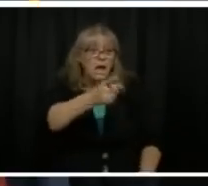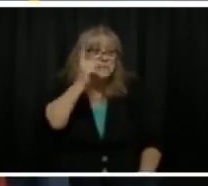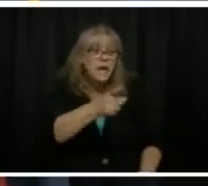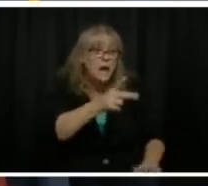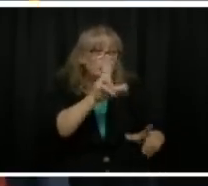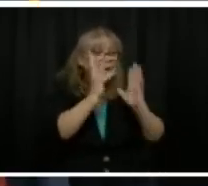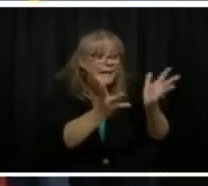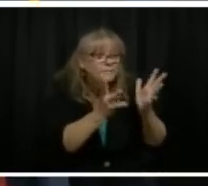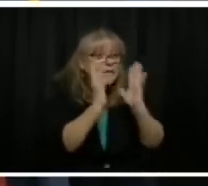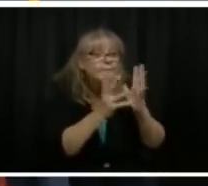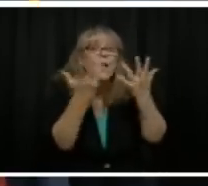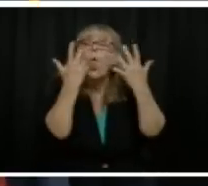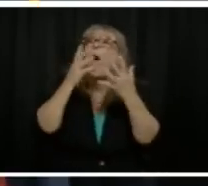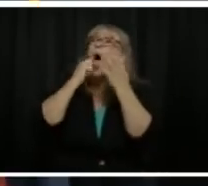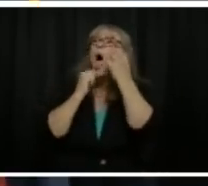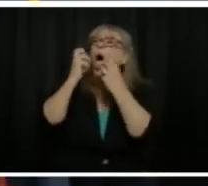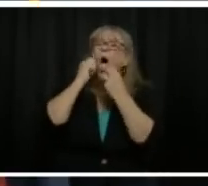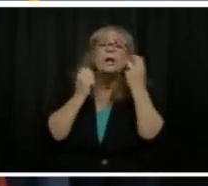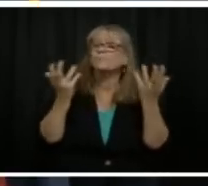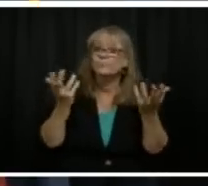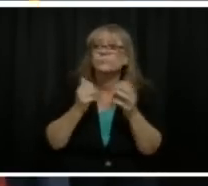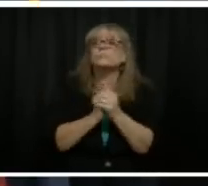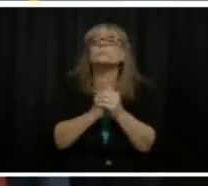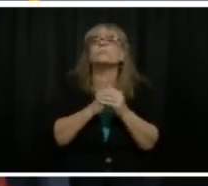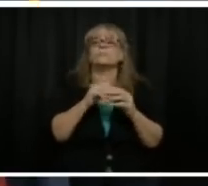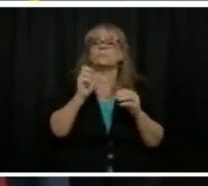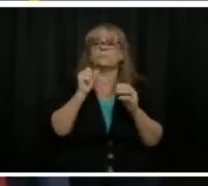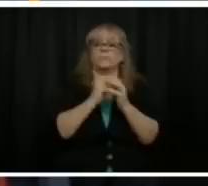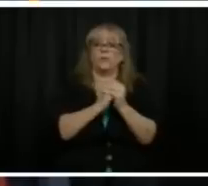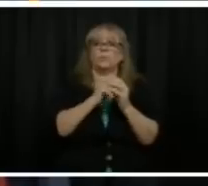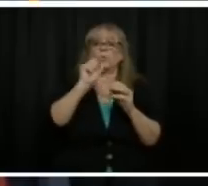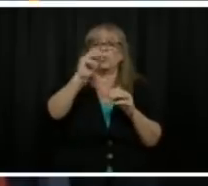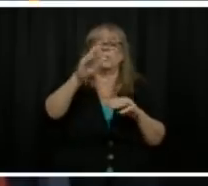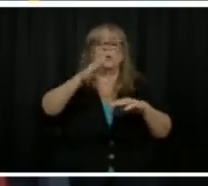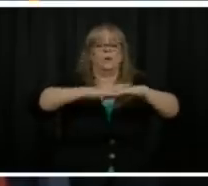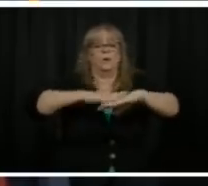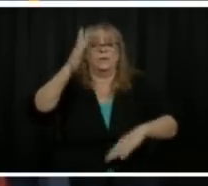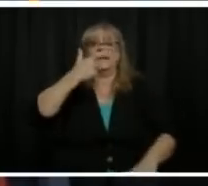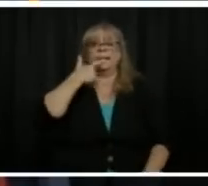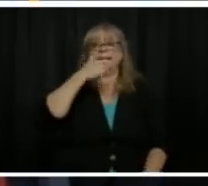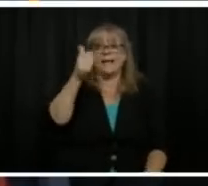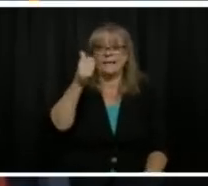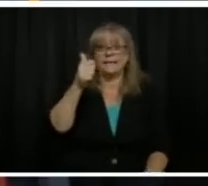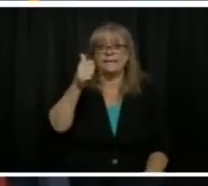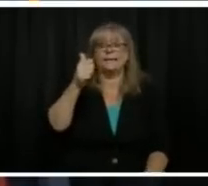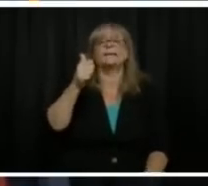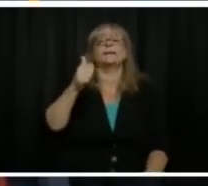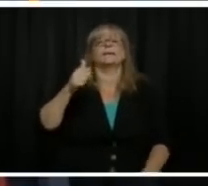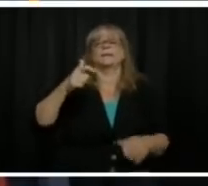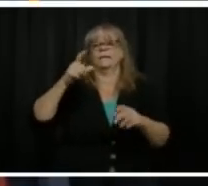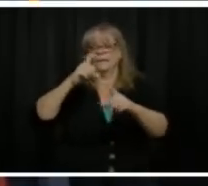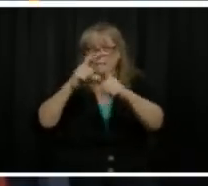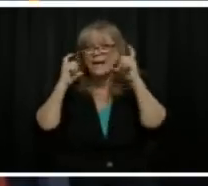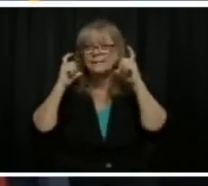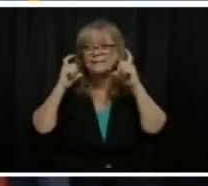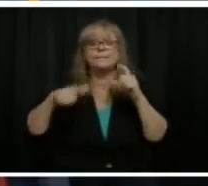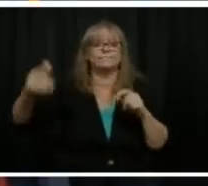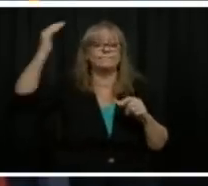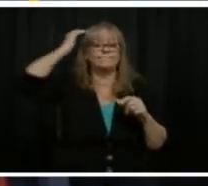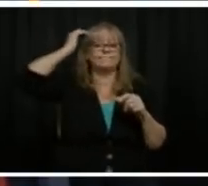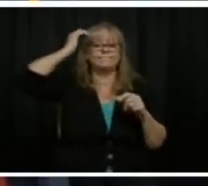of all ages. It is a requirement for over age 10, but I certainly encourage 8-year-olds, 6-year-olds. If your local ordinance says 3, I encourage